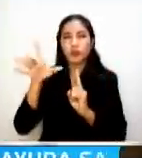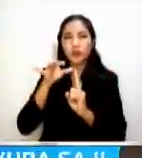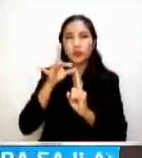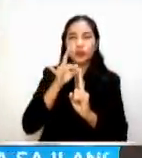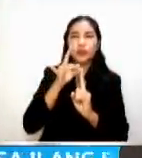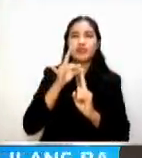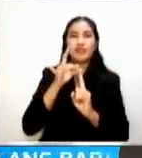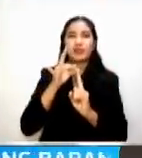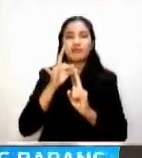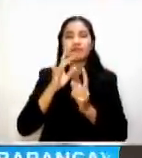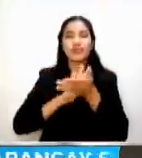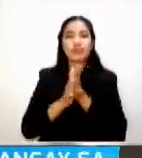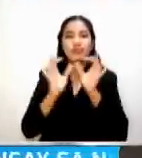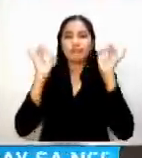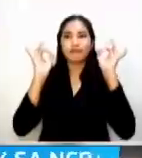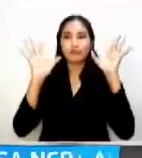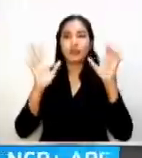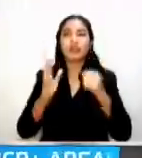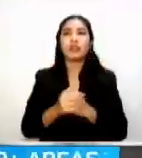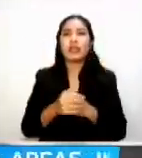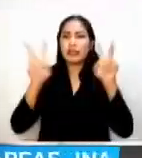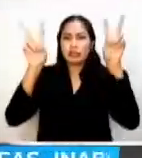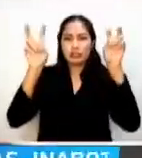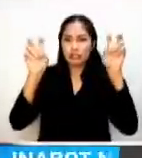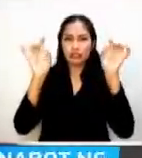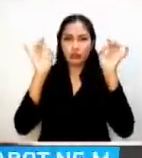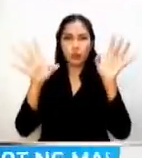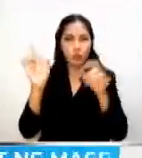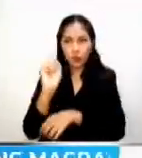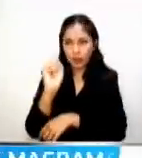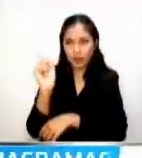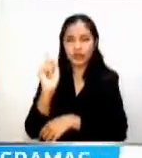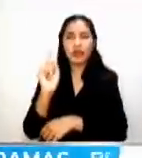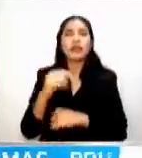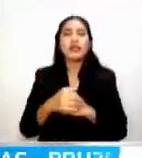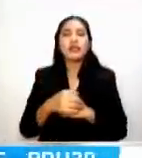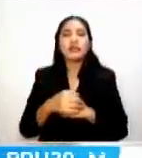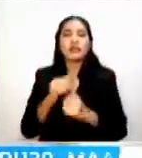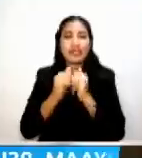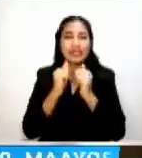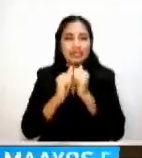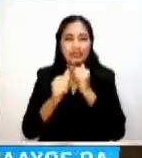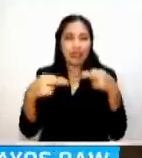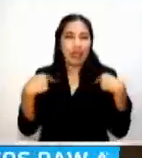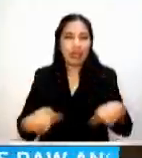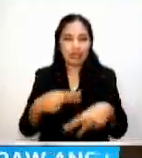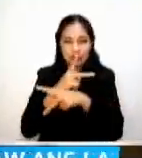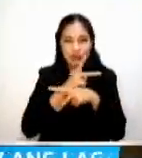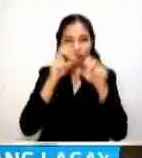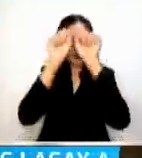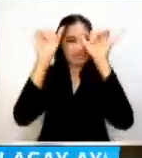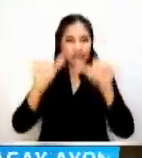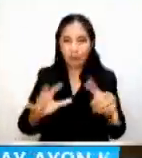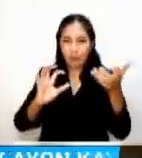line. Ang red line na tinutukoy ng WHO, yung sitwasyong hindi na kaya ng healthcare system ang bilang ng mga kaso. once we cross that